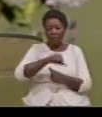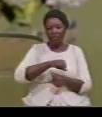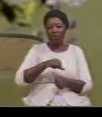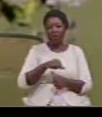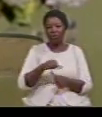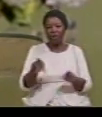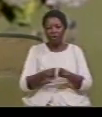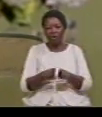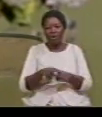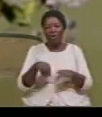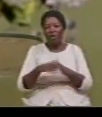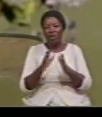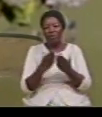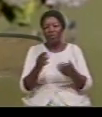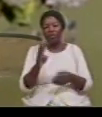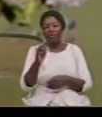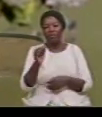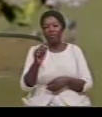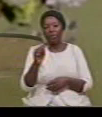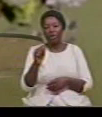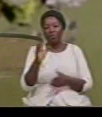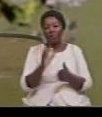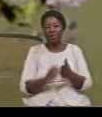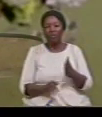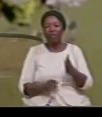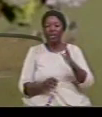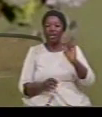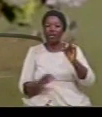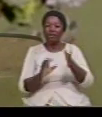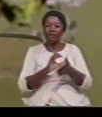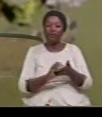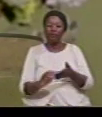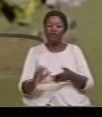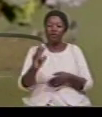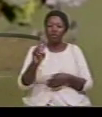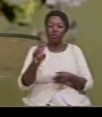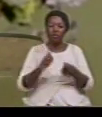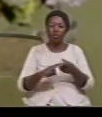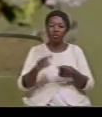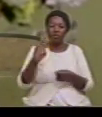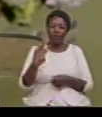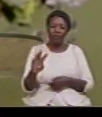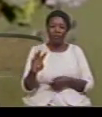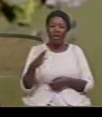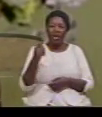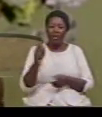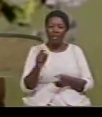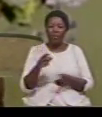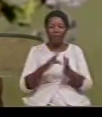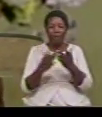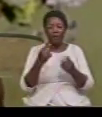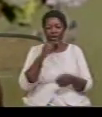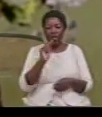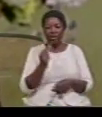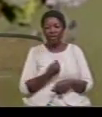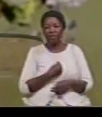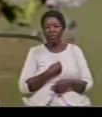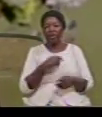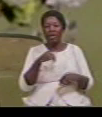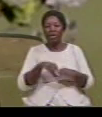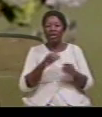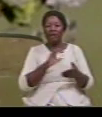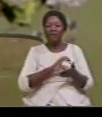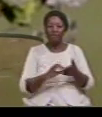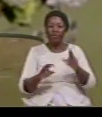book of Matthew, in chapter 8, from verse 2 through to 4, the word of God tells us in verse 2,